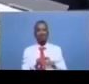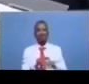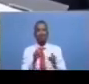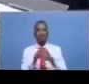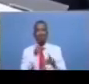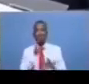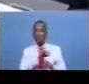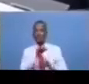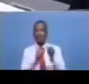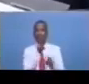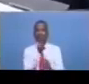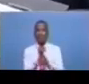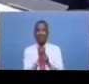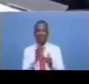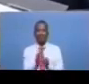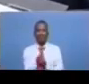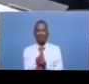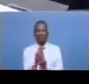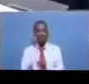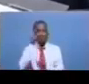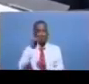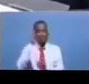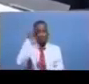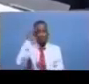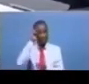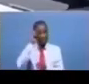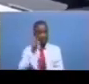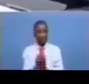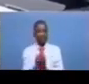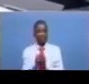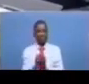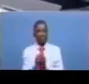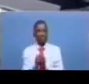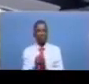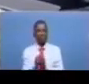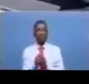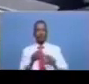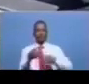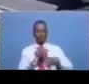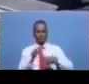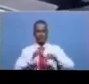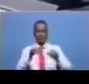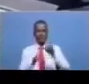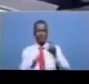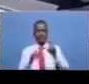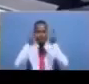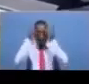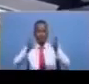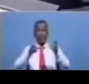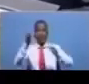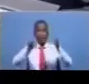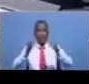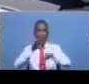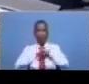the petitioner. And the grounds that counsel for the petitioner argued was that, number one, the decision of the Supreme Court